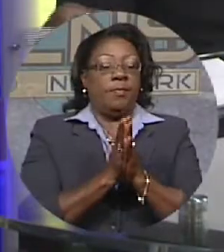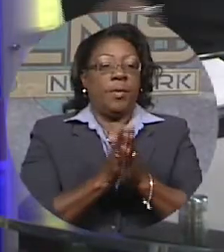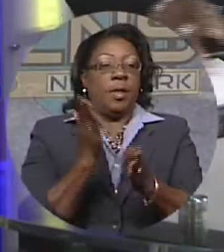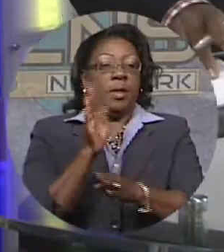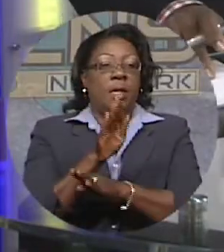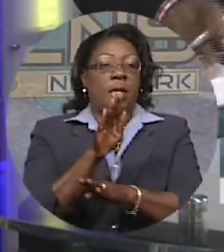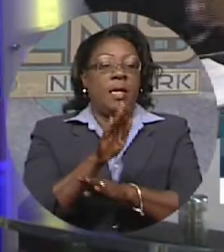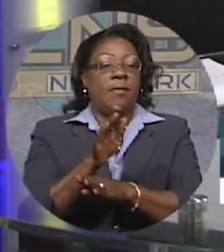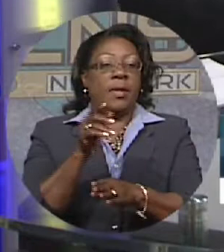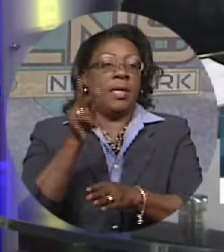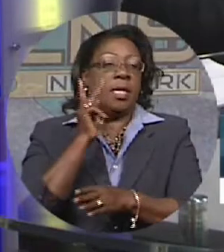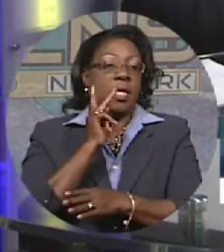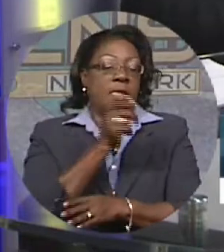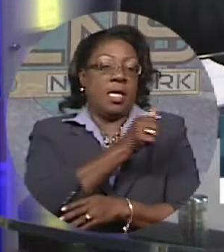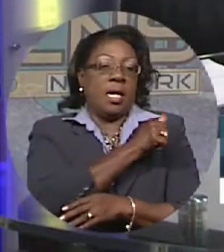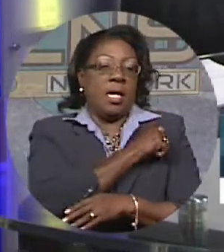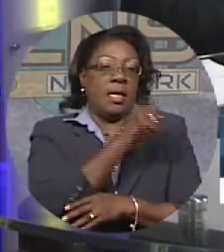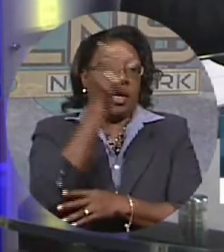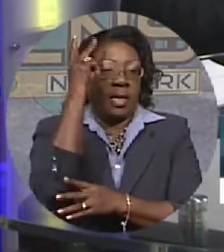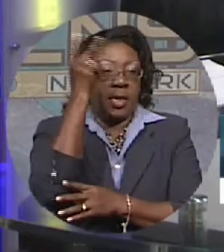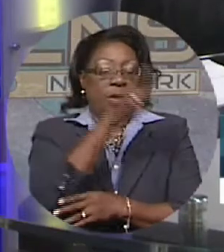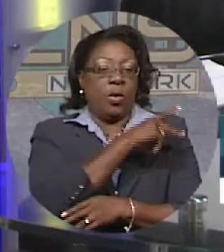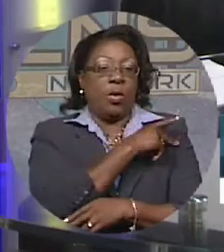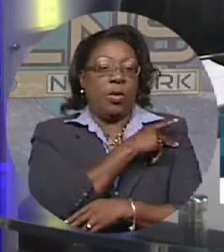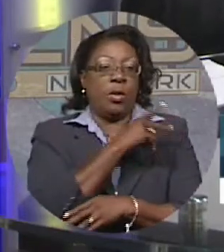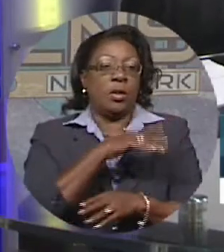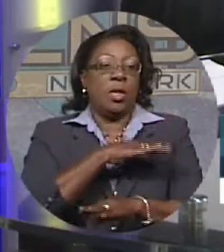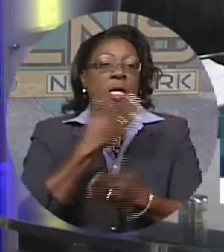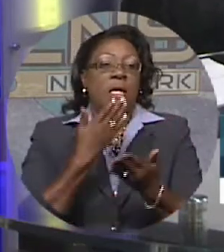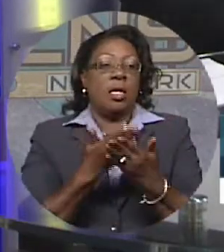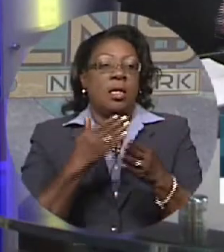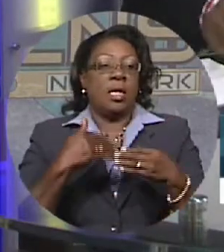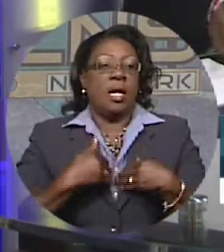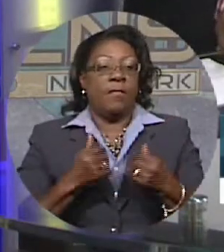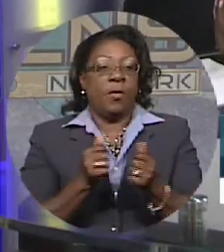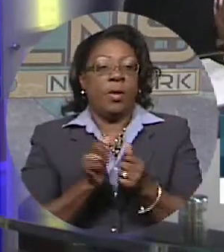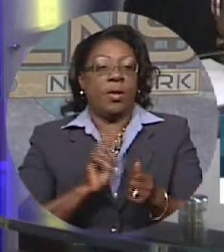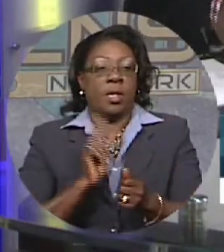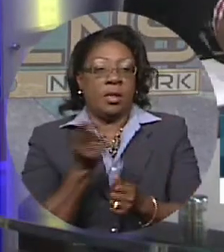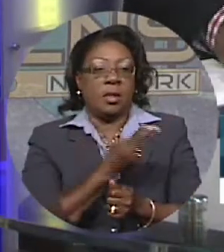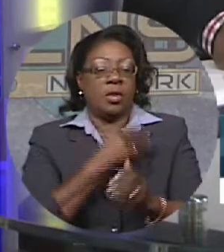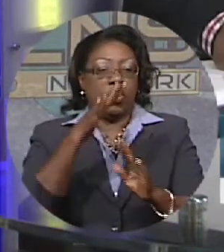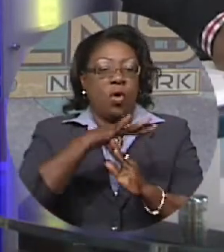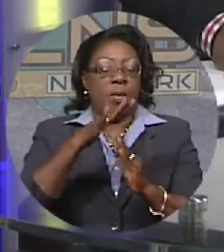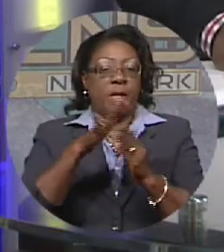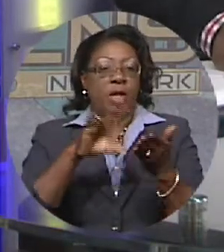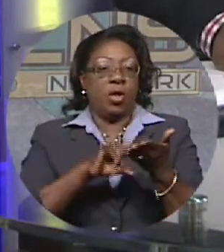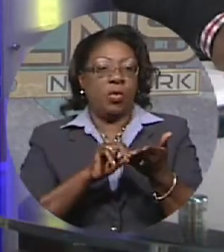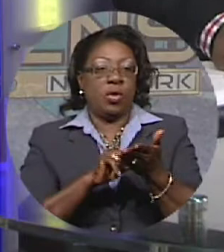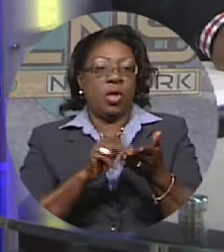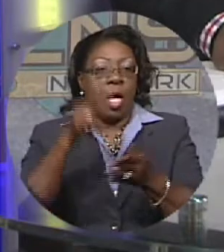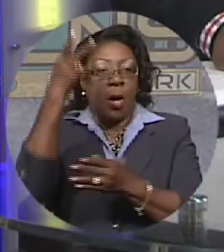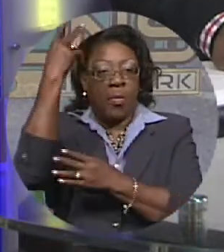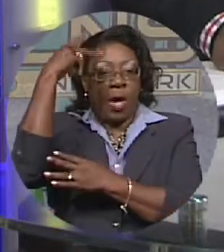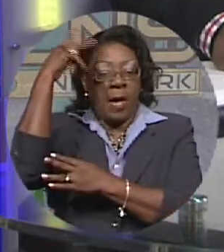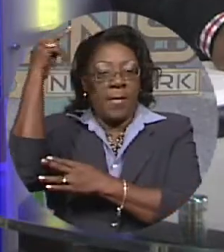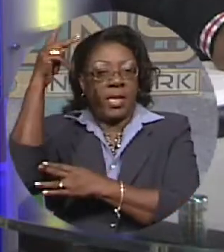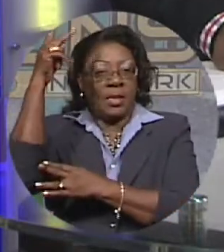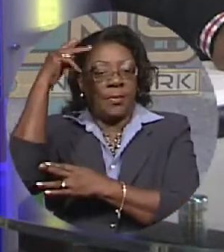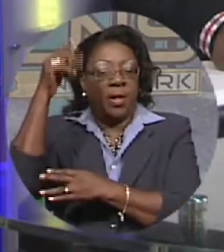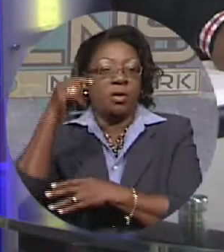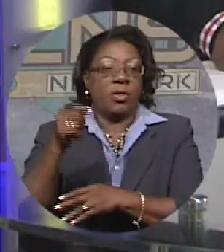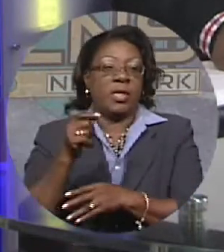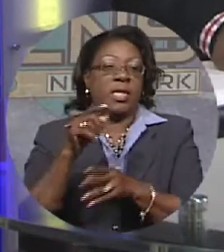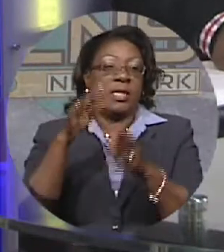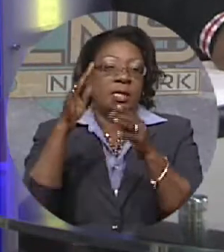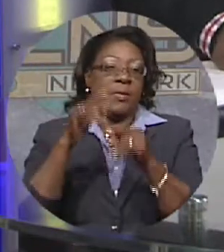Good evening, everyone. I'm Keish Latterly. And I'm Kendino Knowles. As always, it's good to have you with us. Topping the news tonight, Prime Minister Perry Christie is